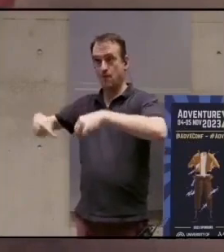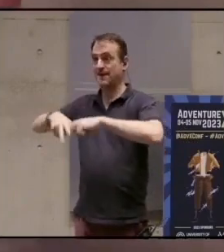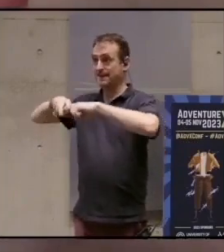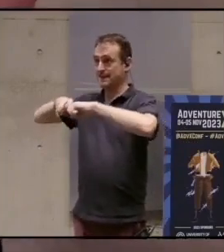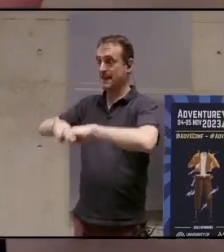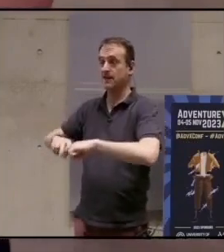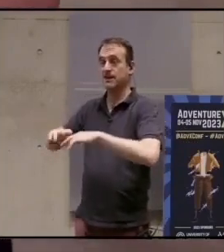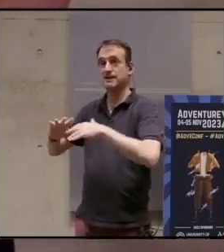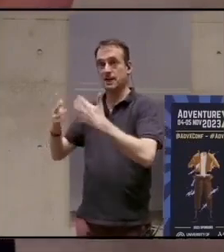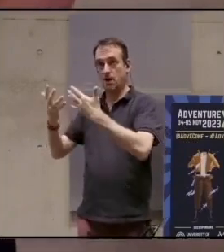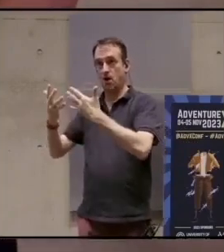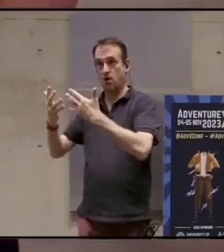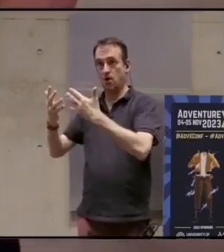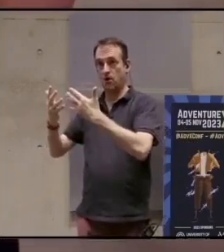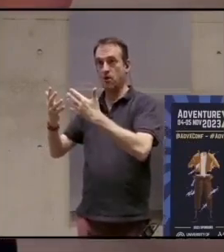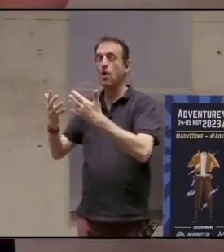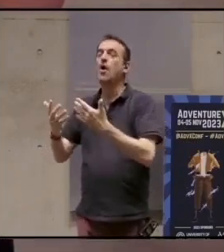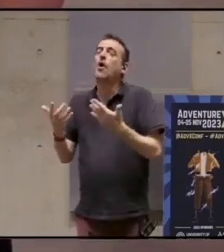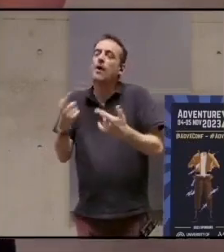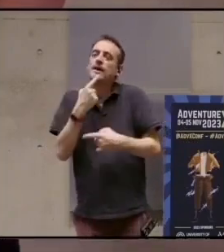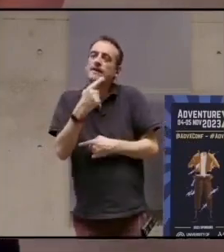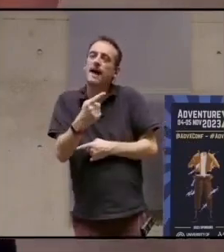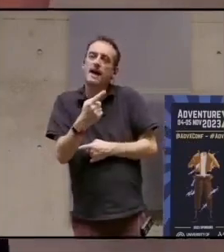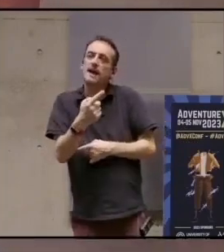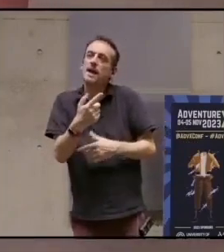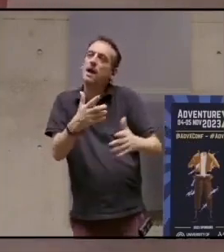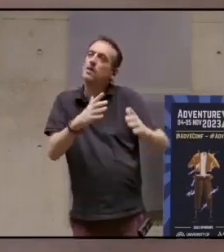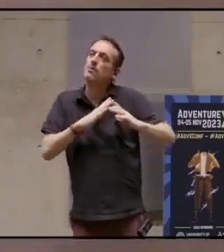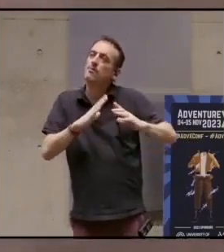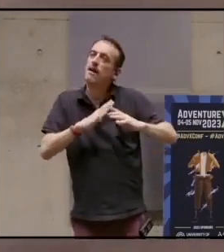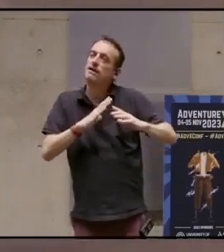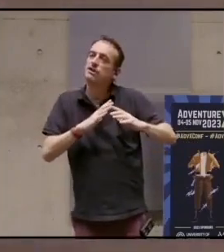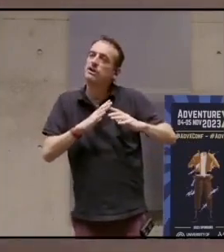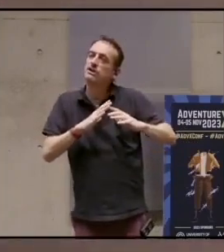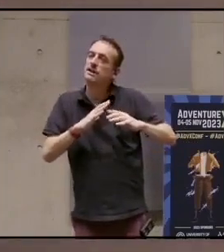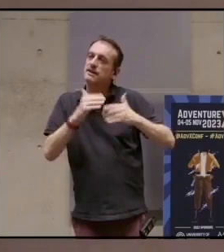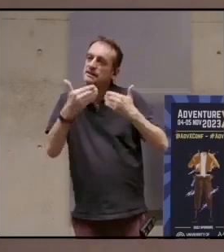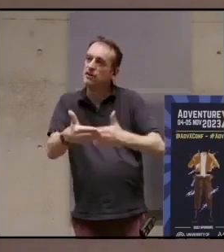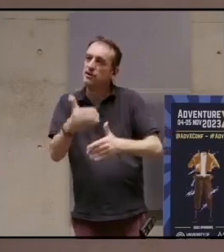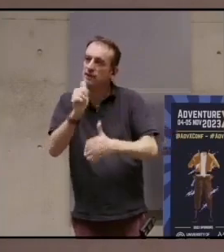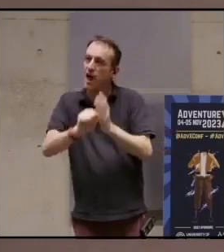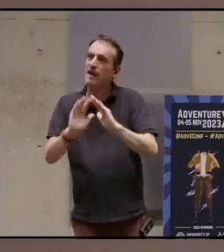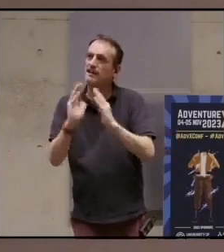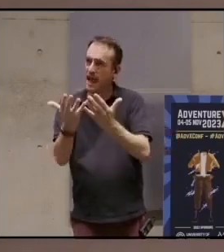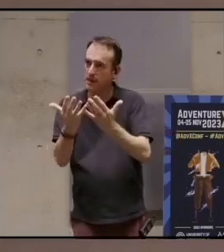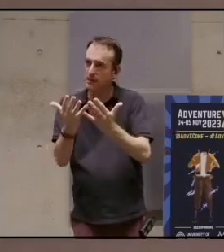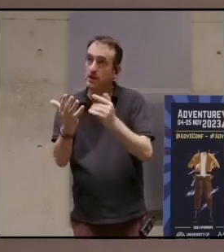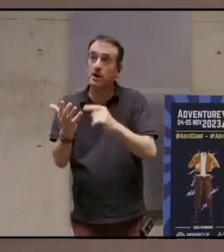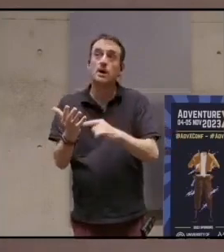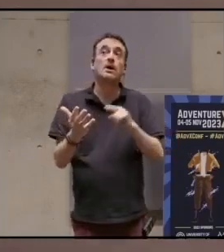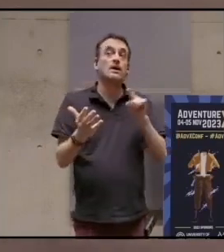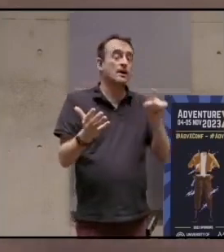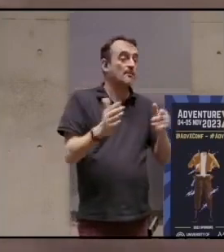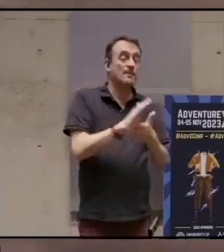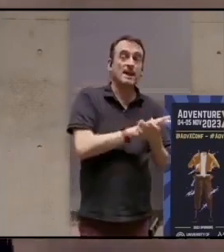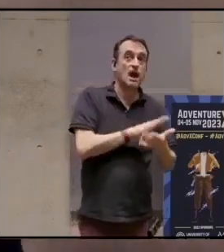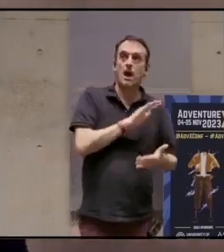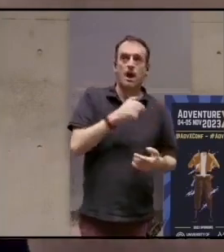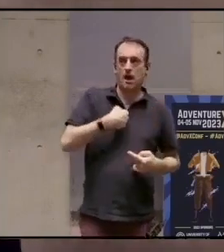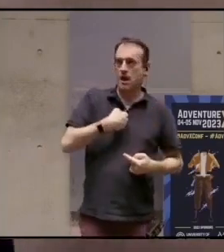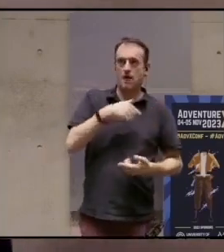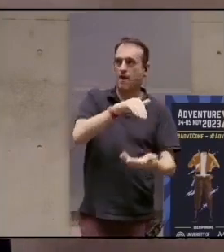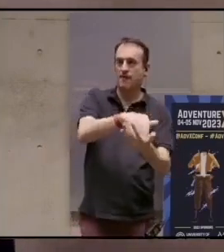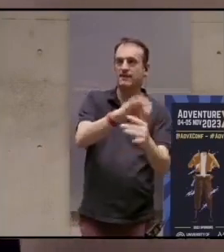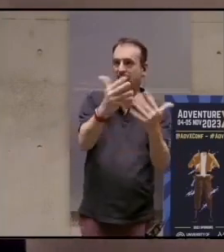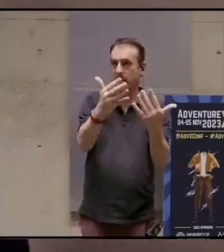onboarding session starts at 10. It does not mean you get there at 10. You need to be checking in with the receptionist, you know,